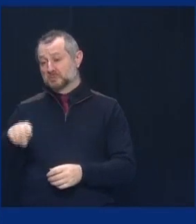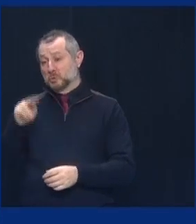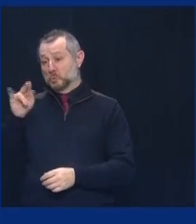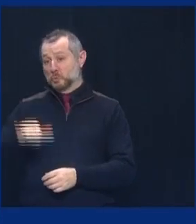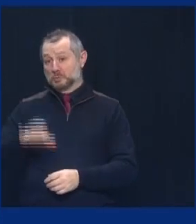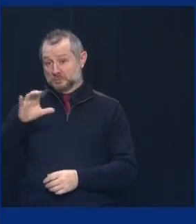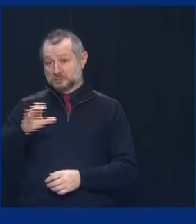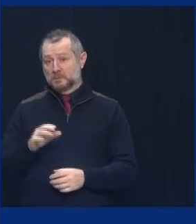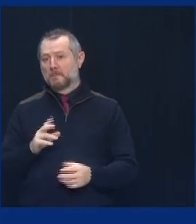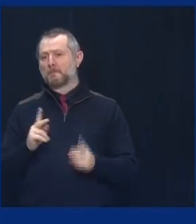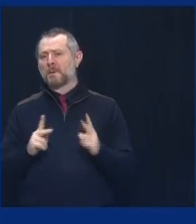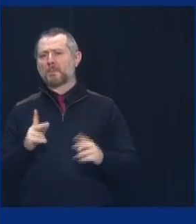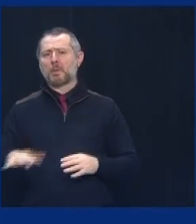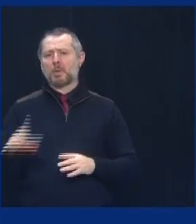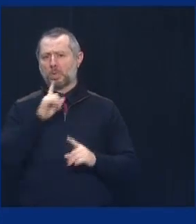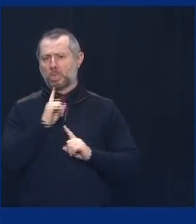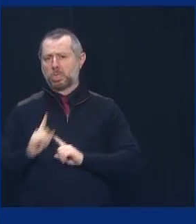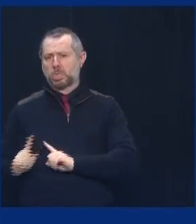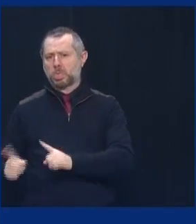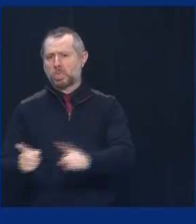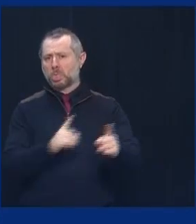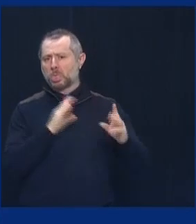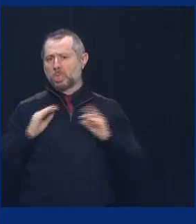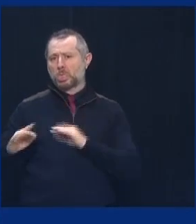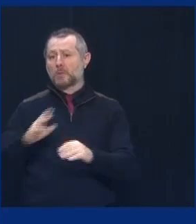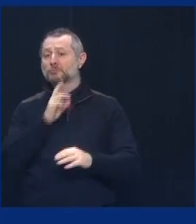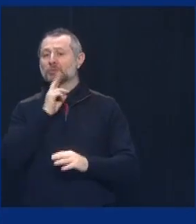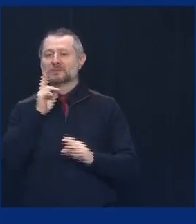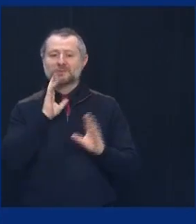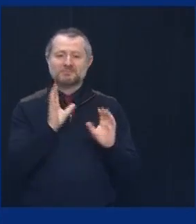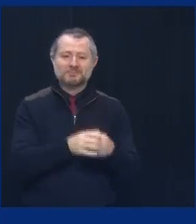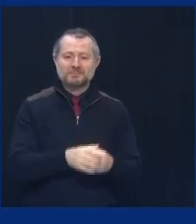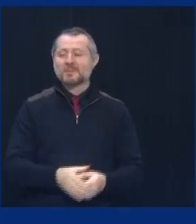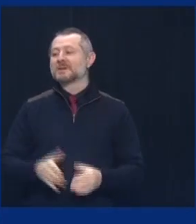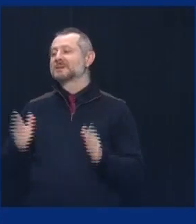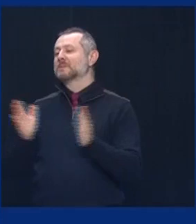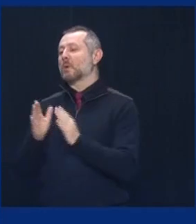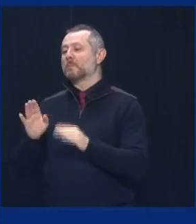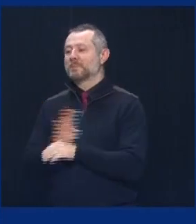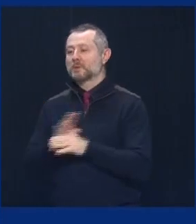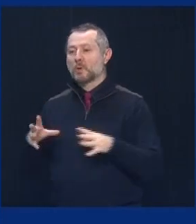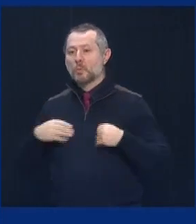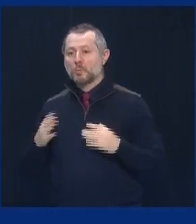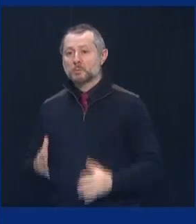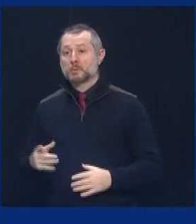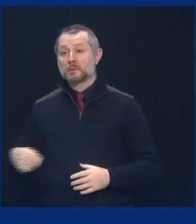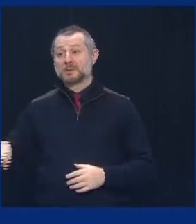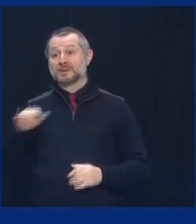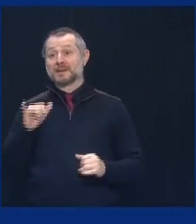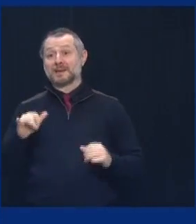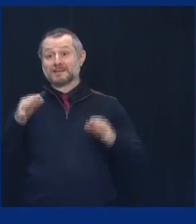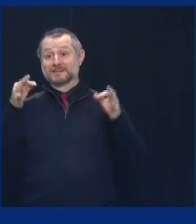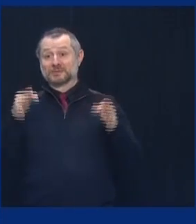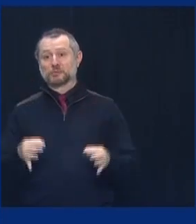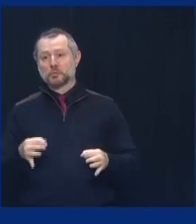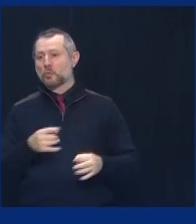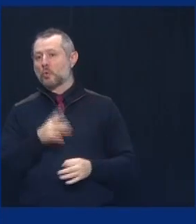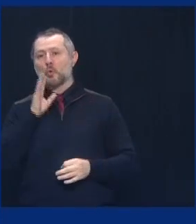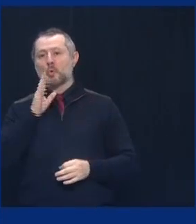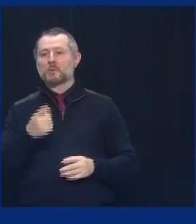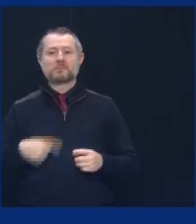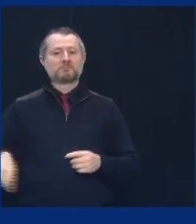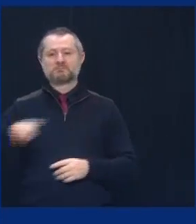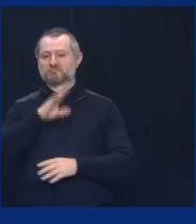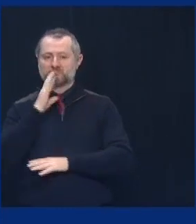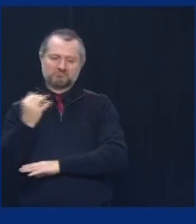heard from the Hospitality Alliance and from small business owners here that this decision will knock many of them out of